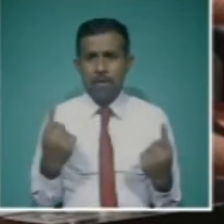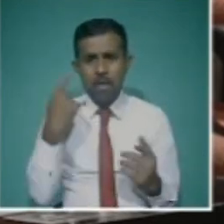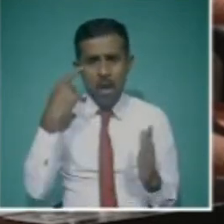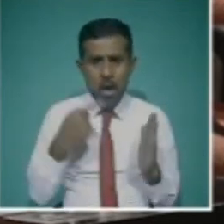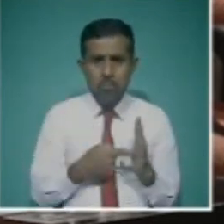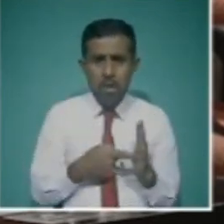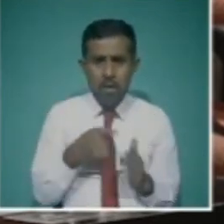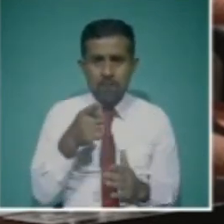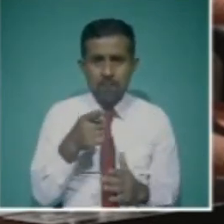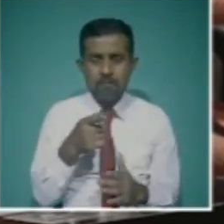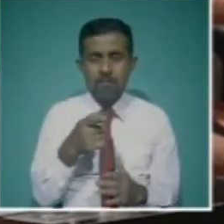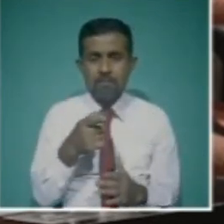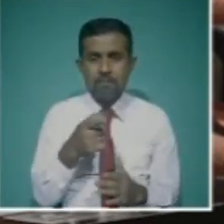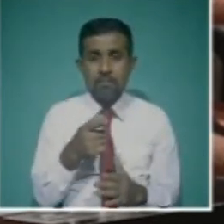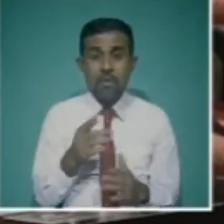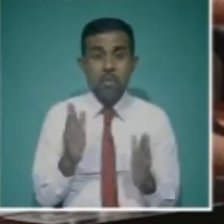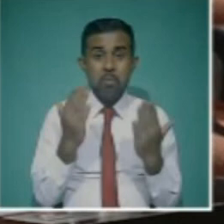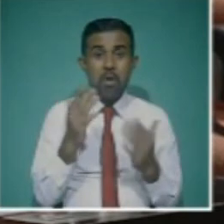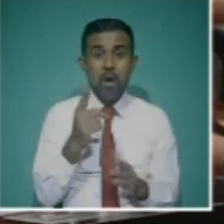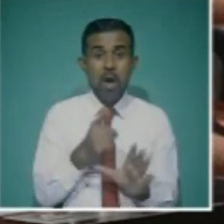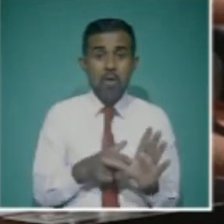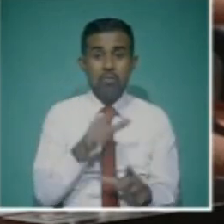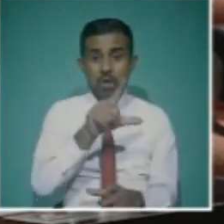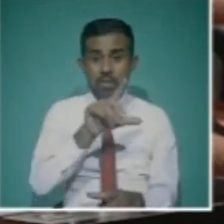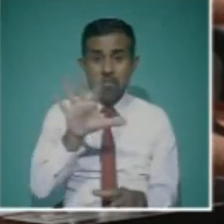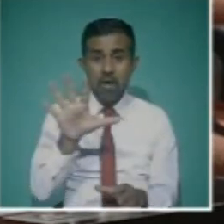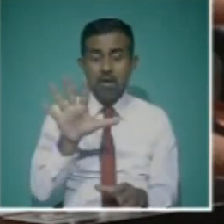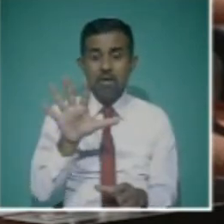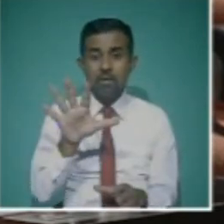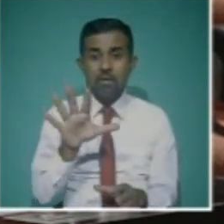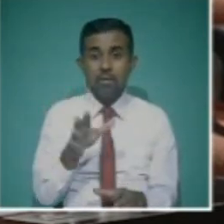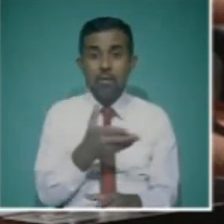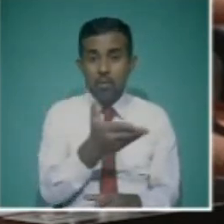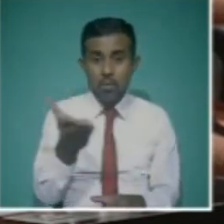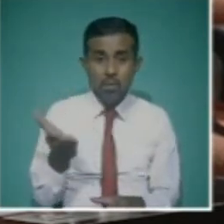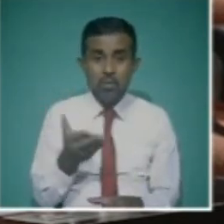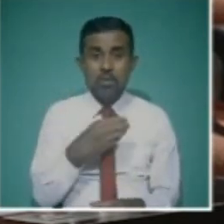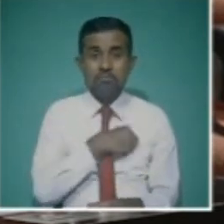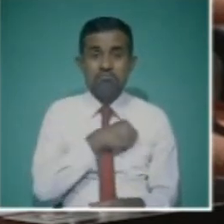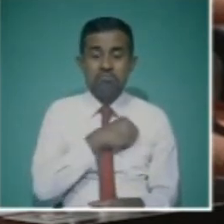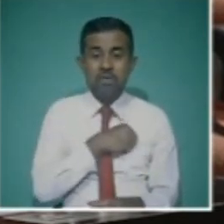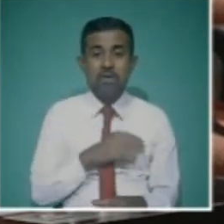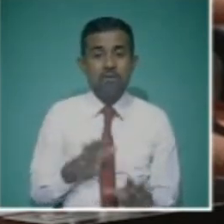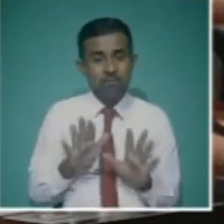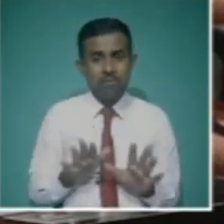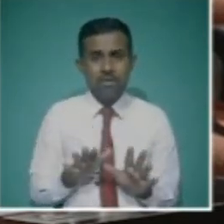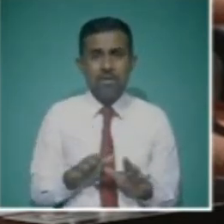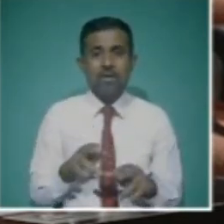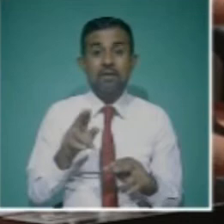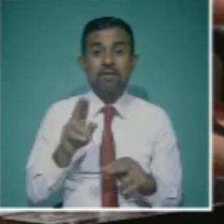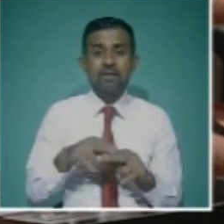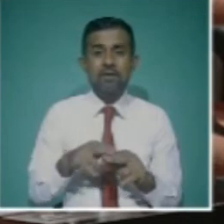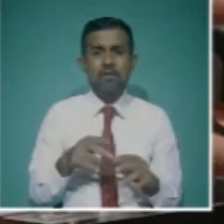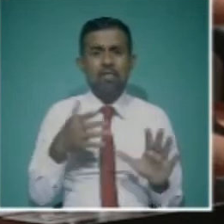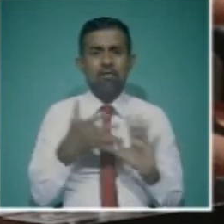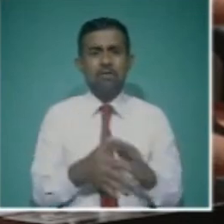this country, you have been finding scapegoats to line your own pockets. You're going to carry on that path